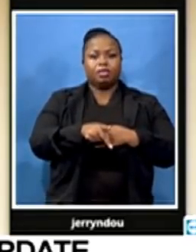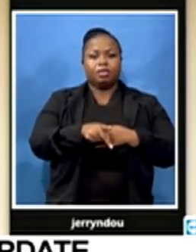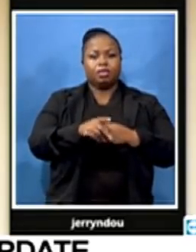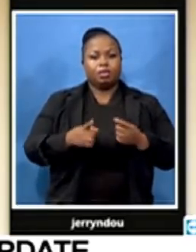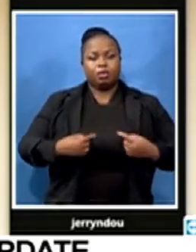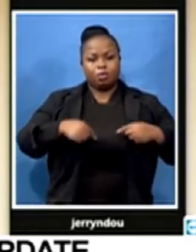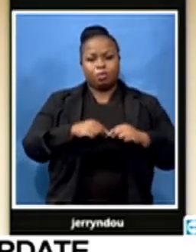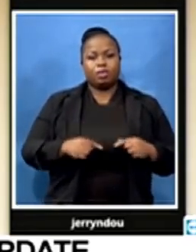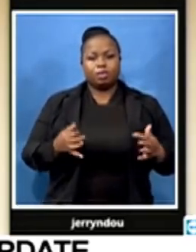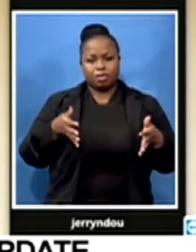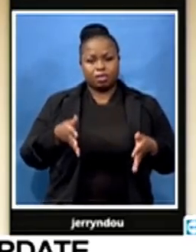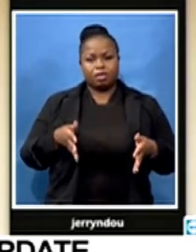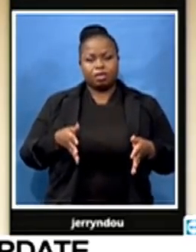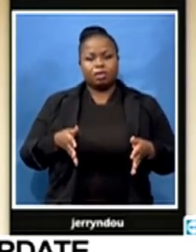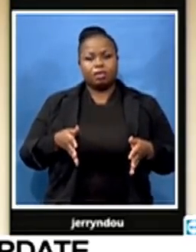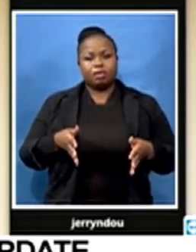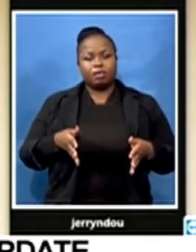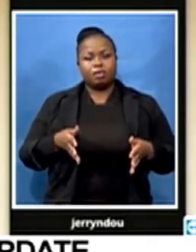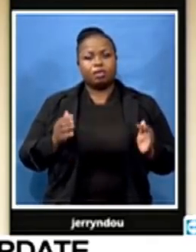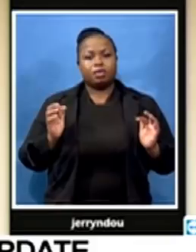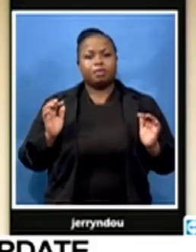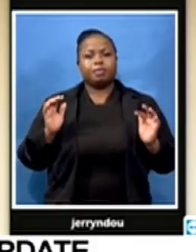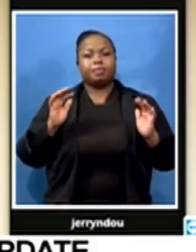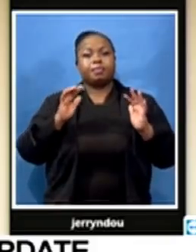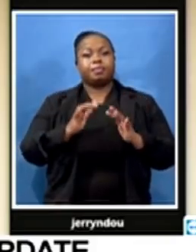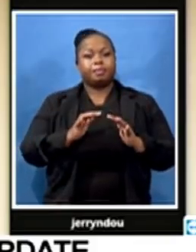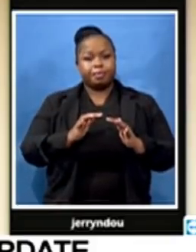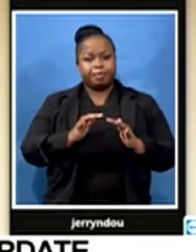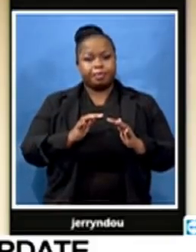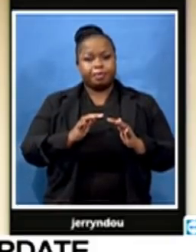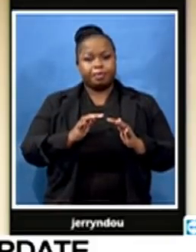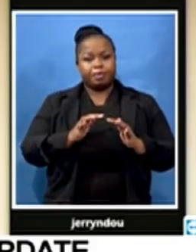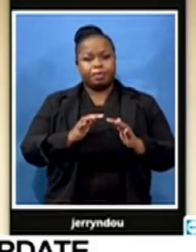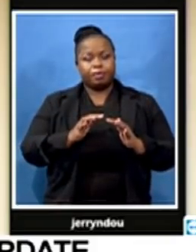to the public representatives of the three spheres of government